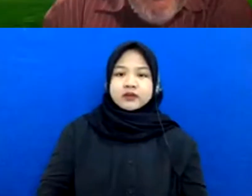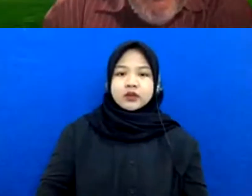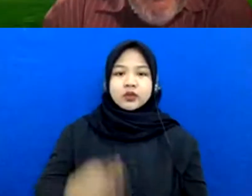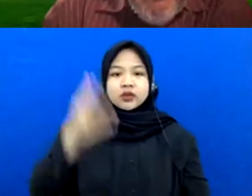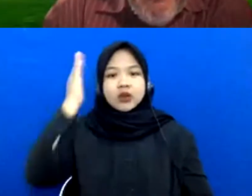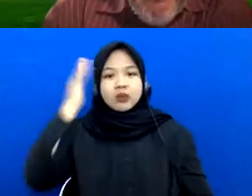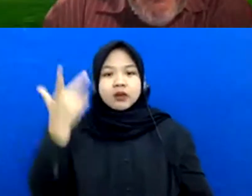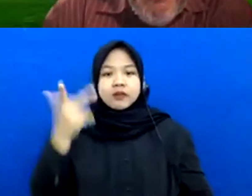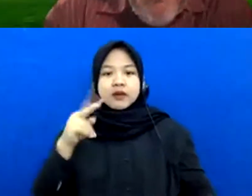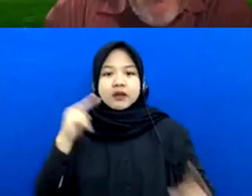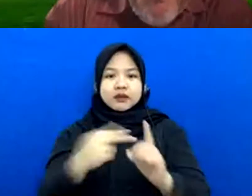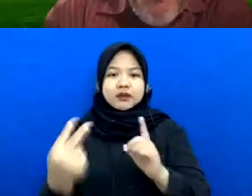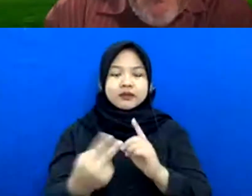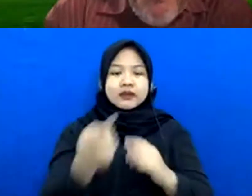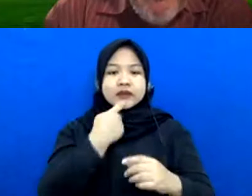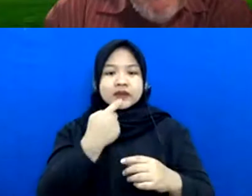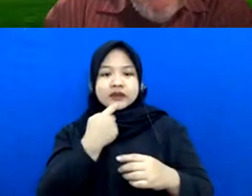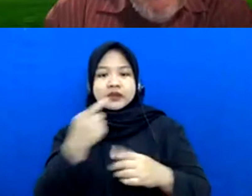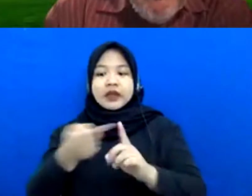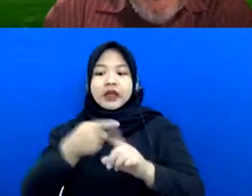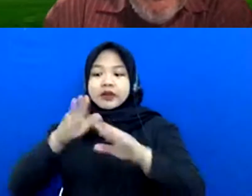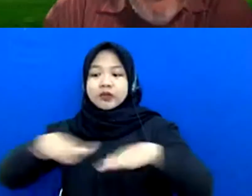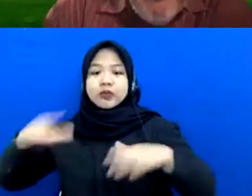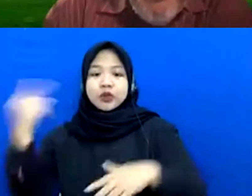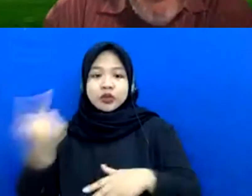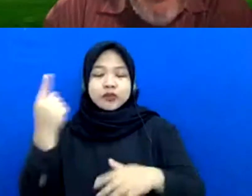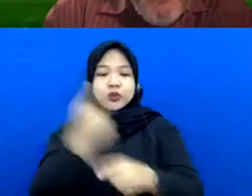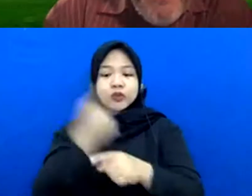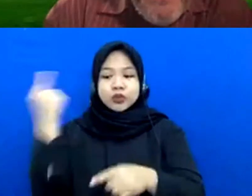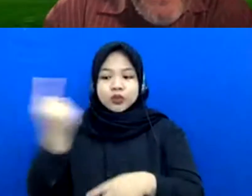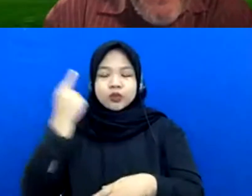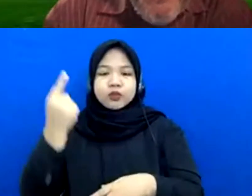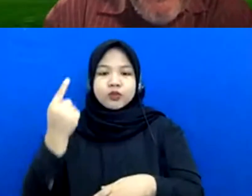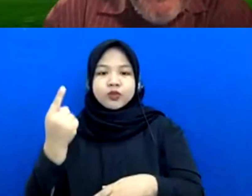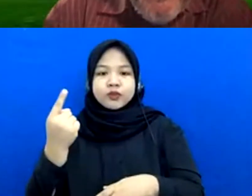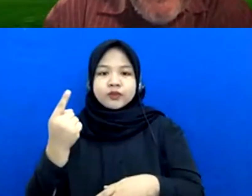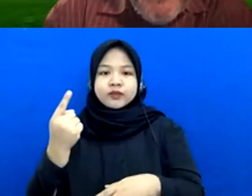the perception of mainstream as students and teachers towards the